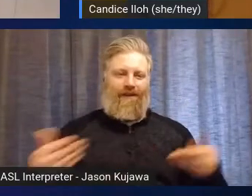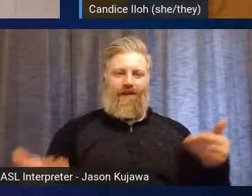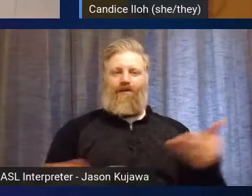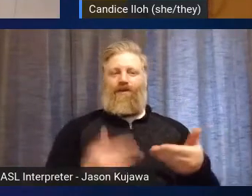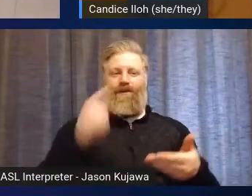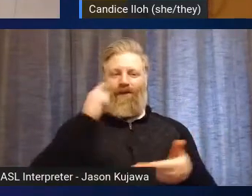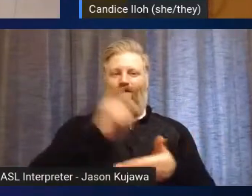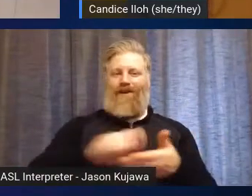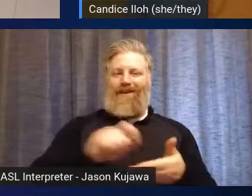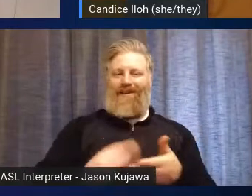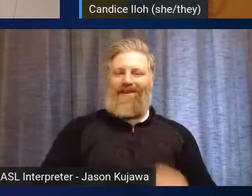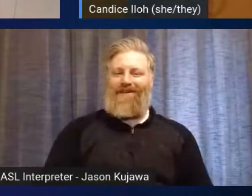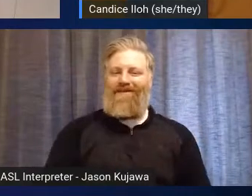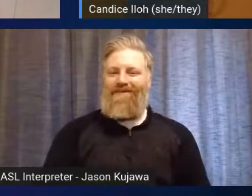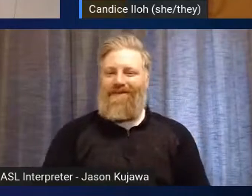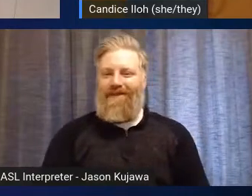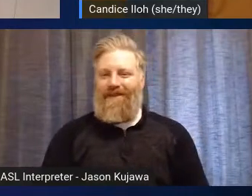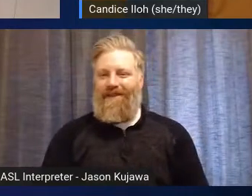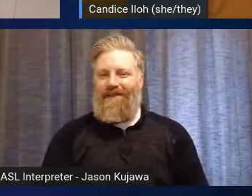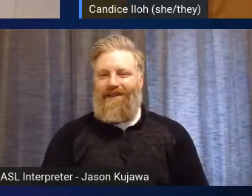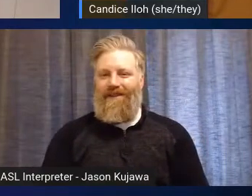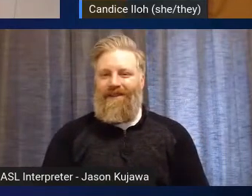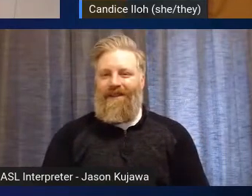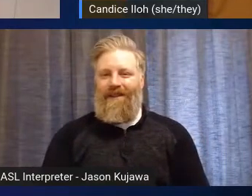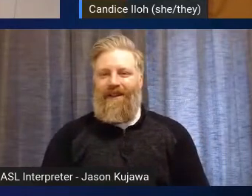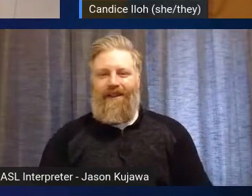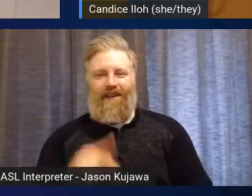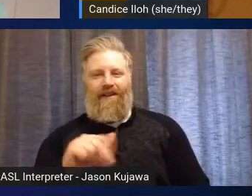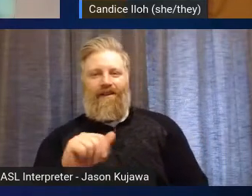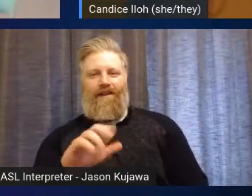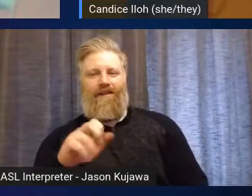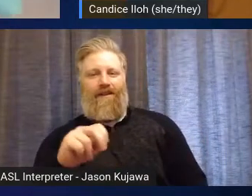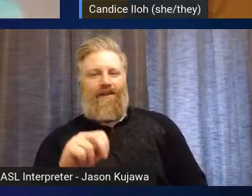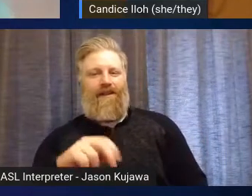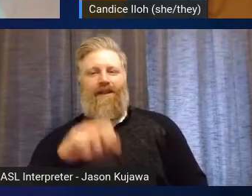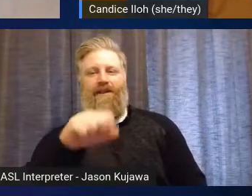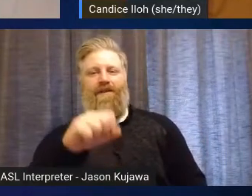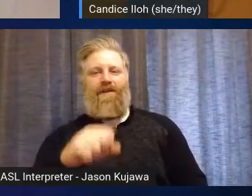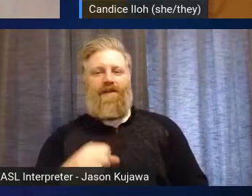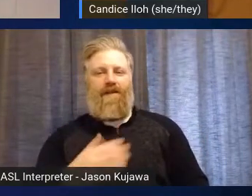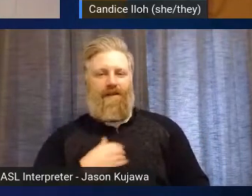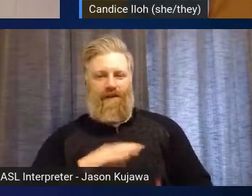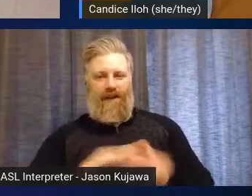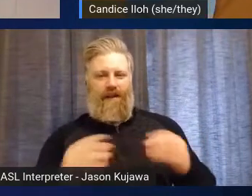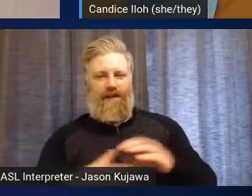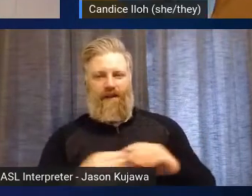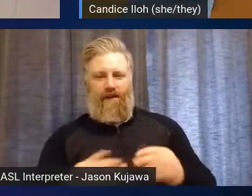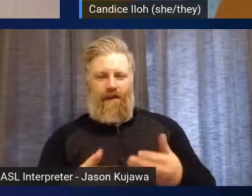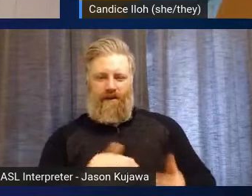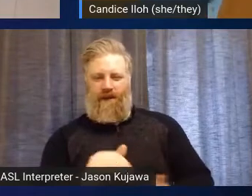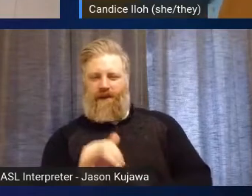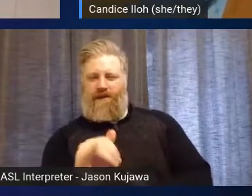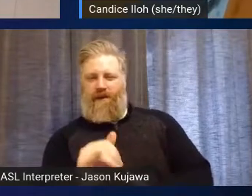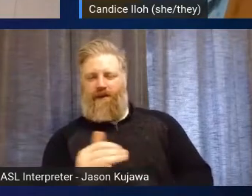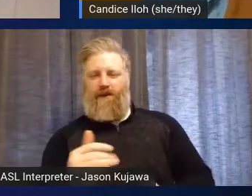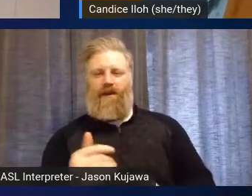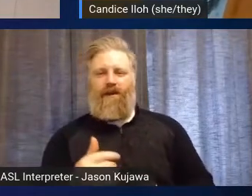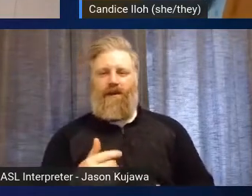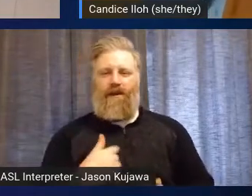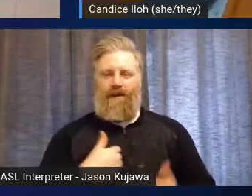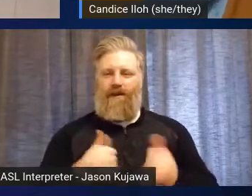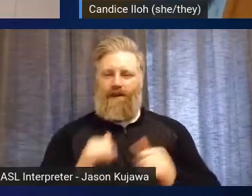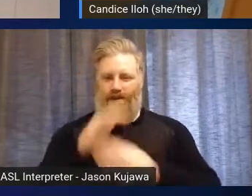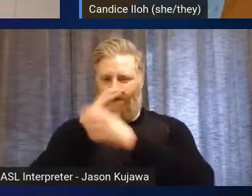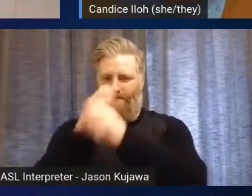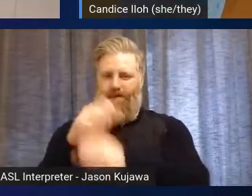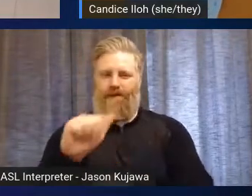writing. I'll jump in. Anybody else? Yeah, my story is kind of similar. I still am into anime,